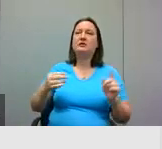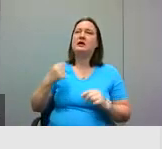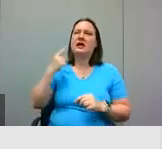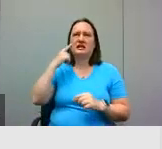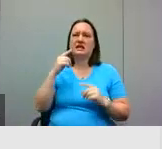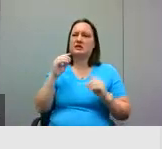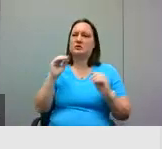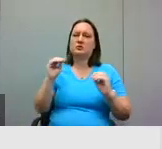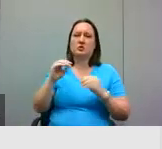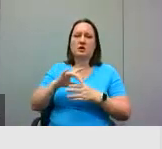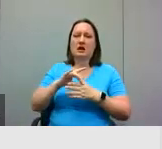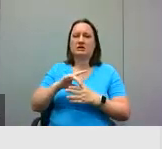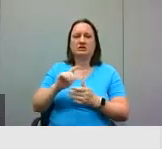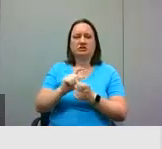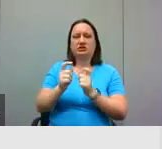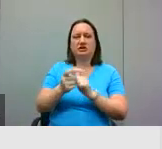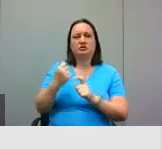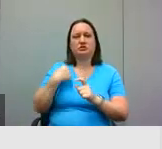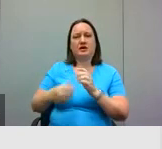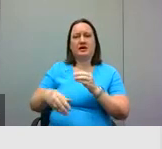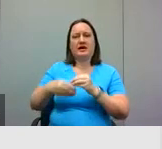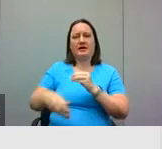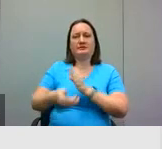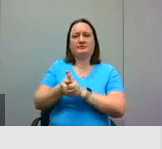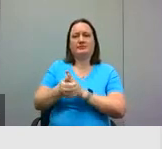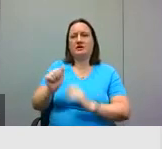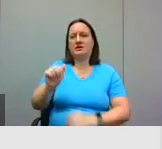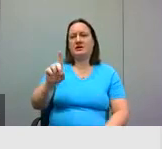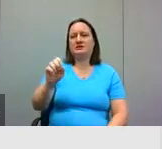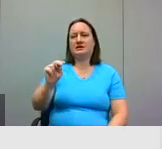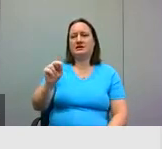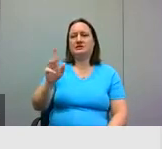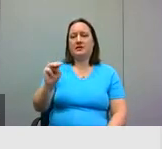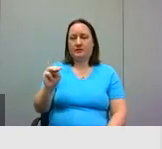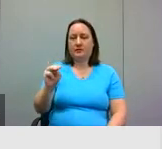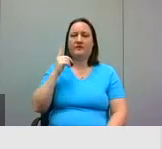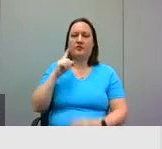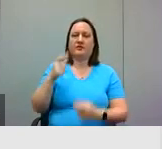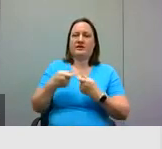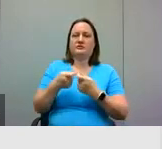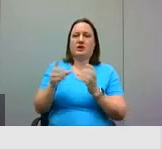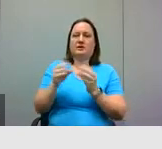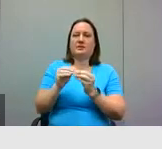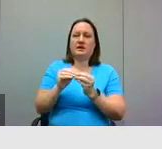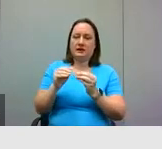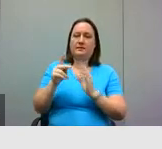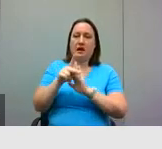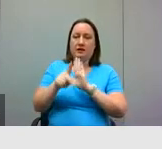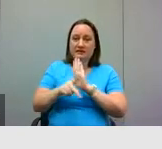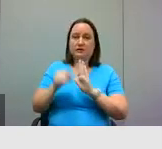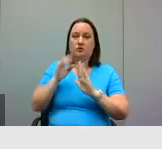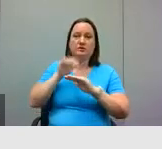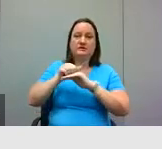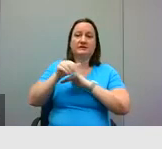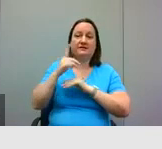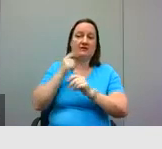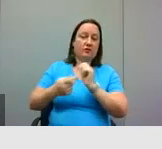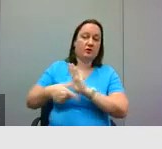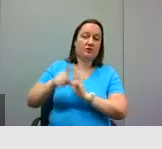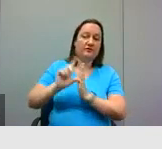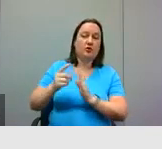changes in the bylaws. We're just adding an addendum to the electronic meeting policy. Okay, And so we'll send that out for everyone to review before the next